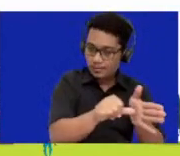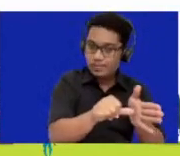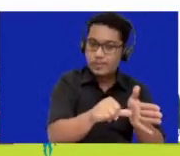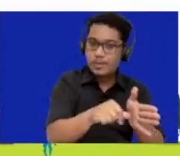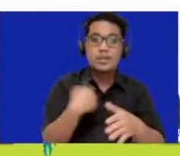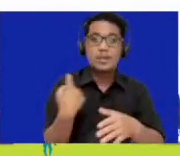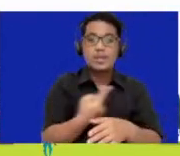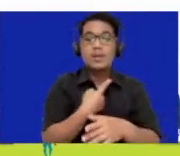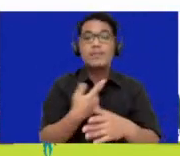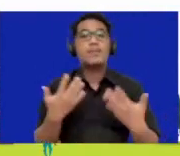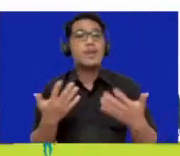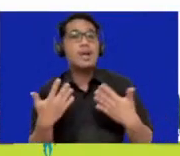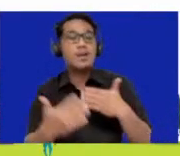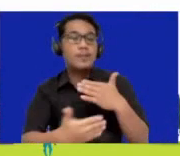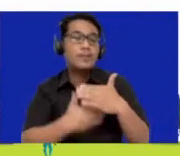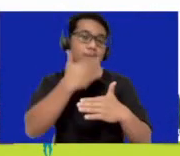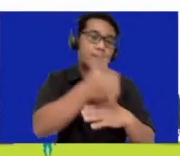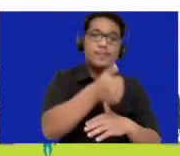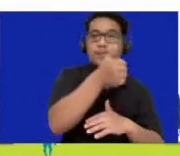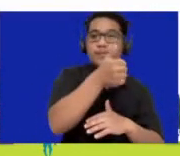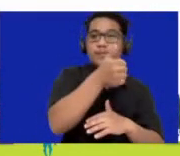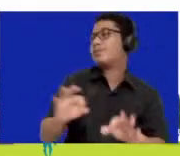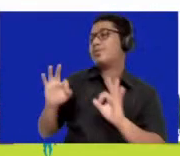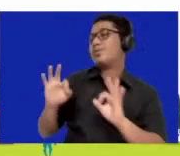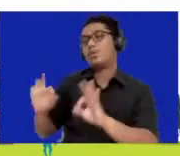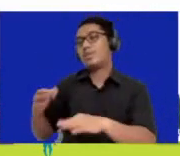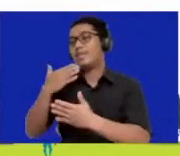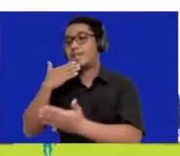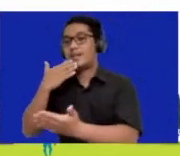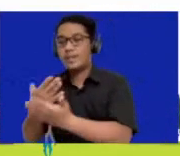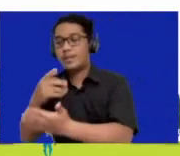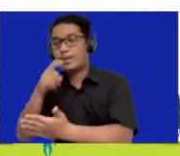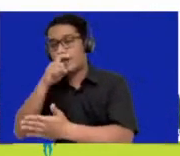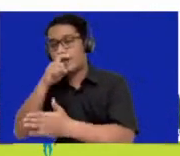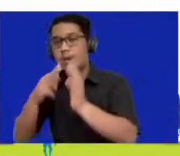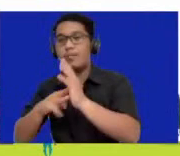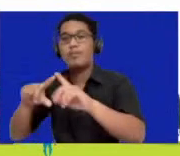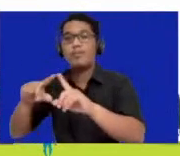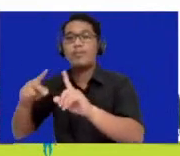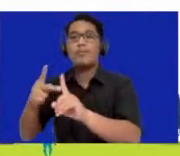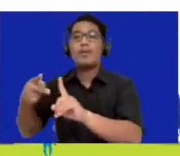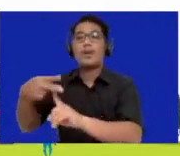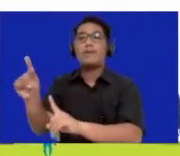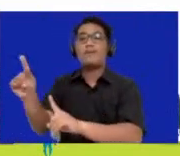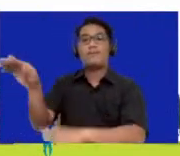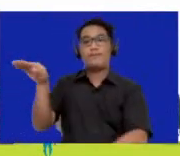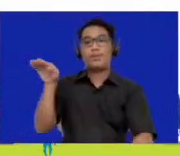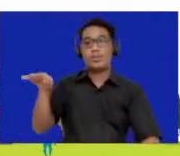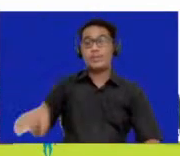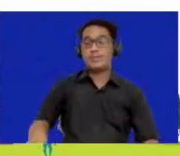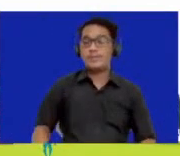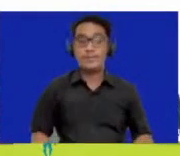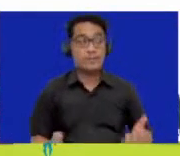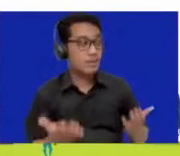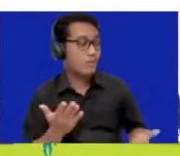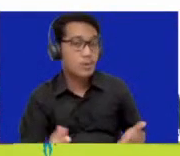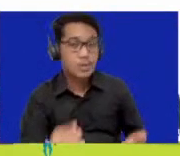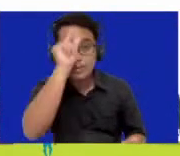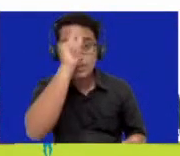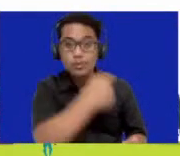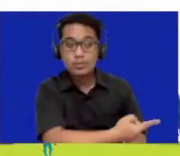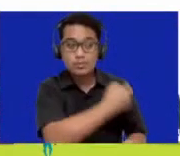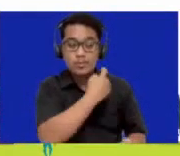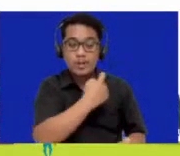Okay, thank you, Mr. Mahfuz Alam. So maybe for the next question, still with Mr. Mahfuz